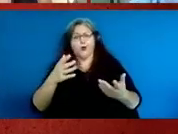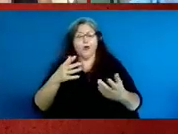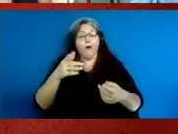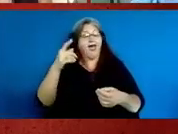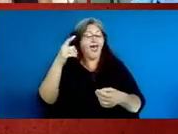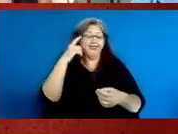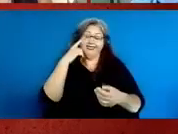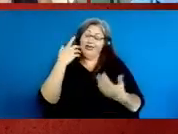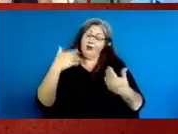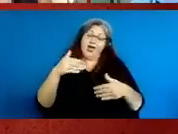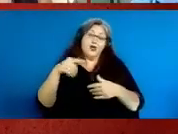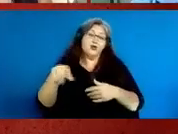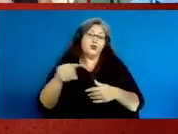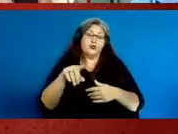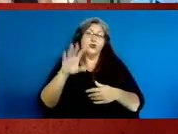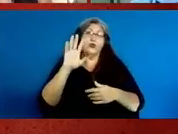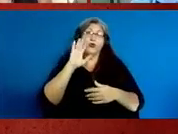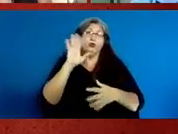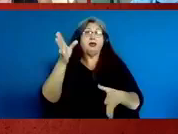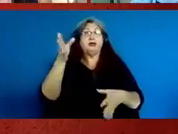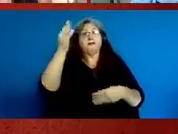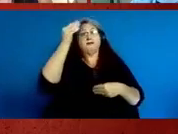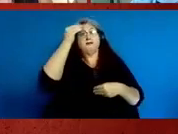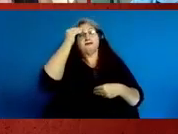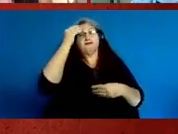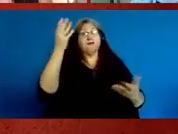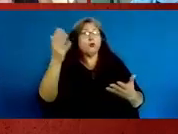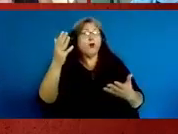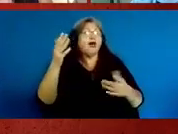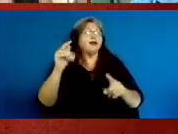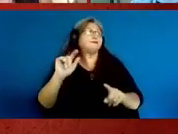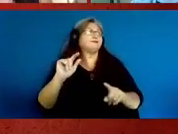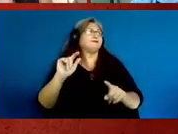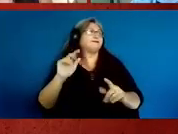just gonna take away with it a sense of